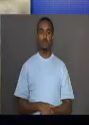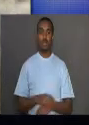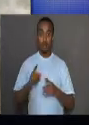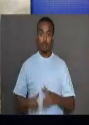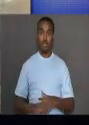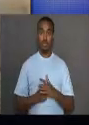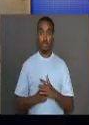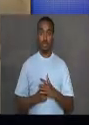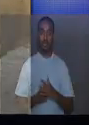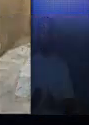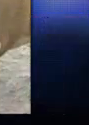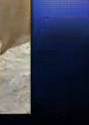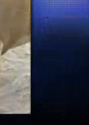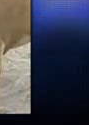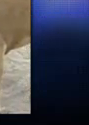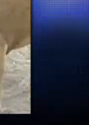Begin.